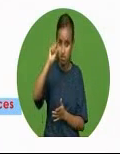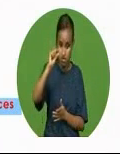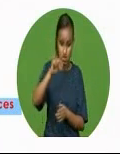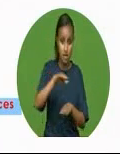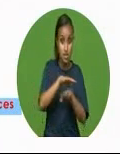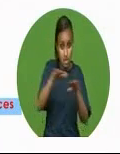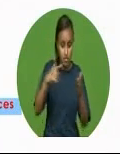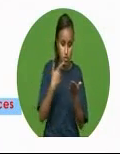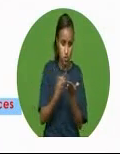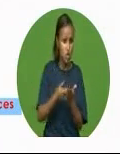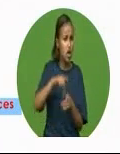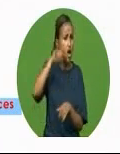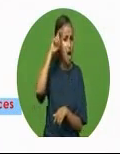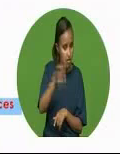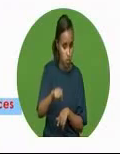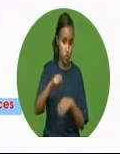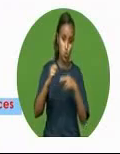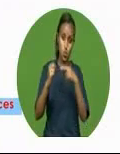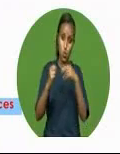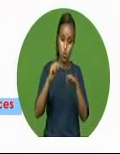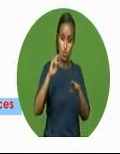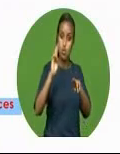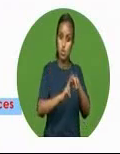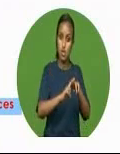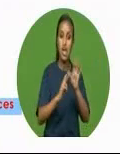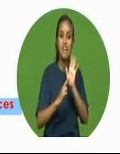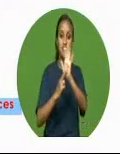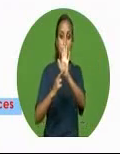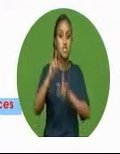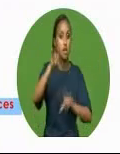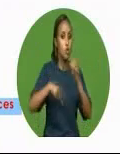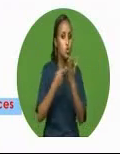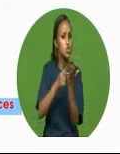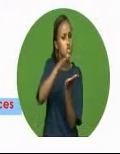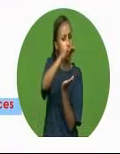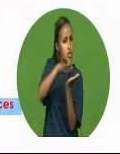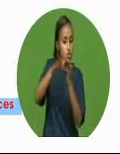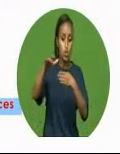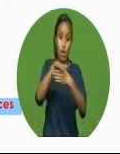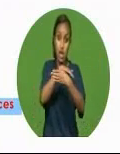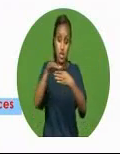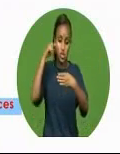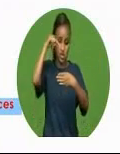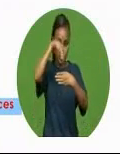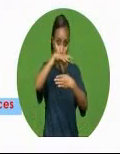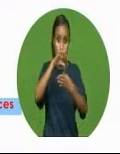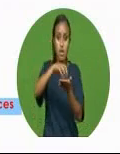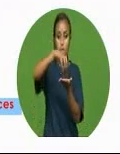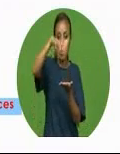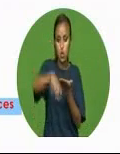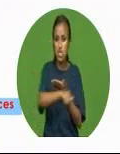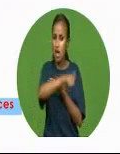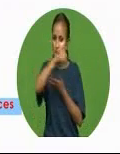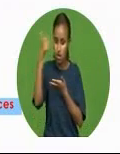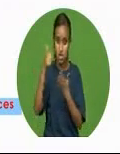surface, we just have to set a reference line which is parallel to the edge view and